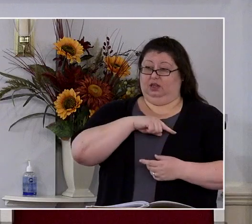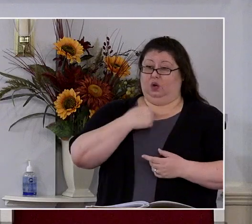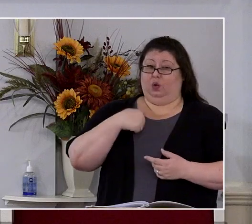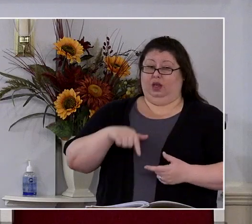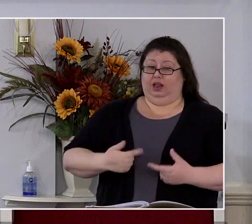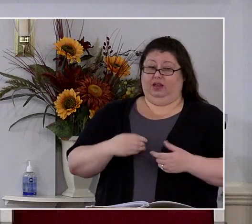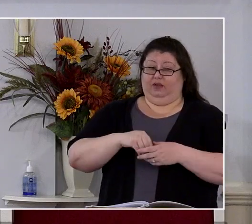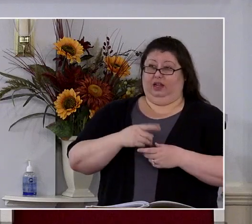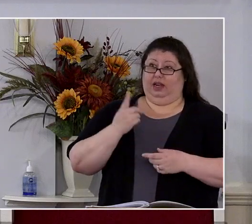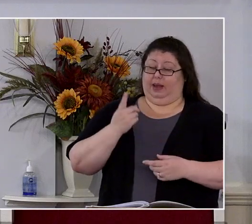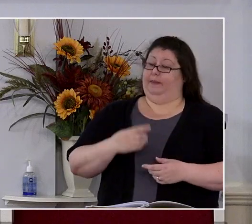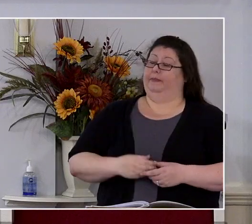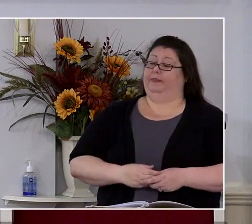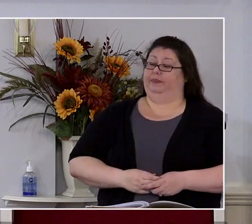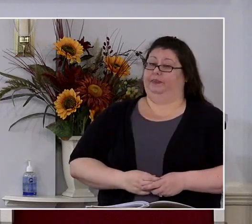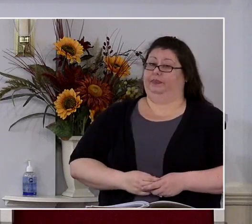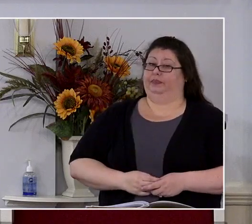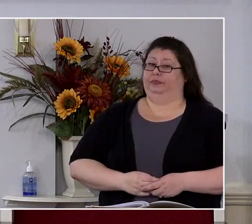we live in him.